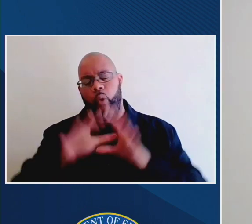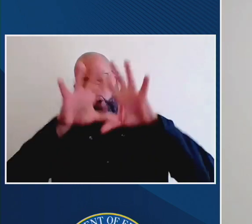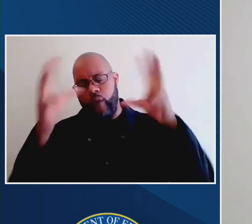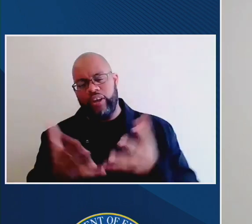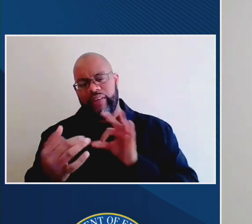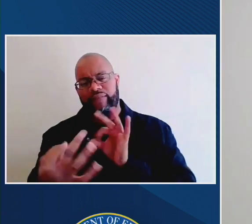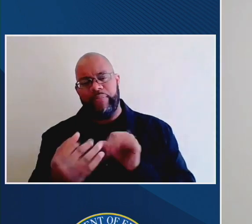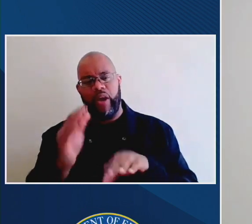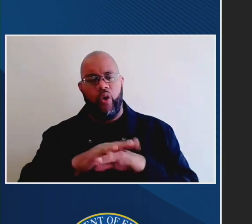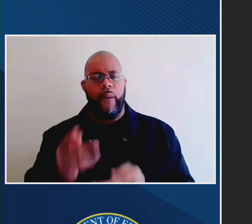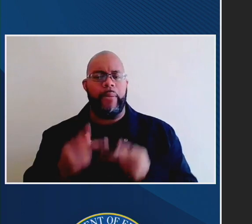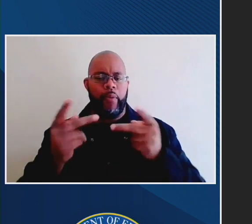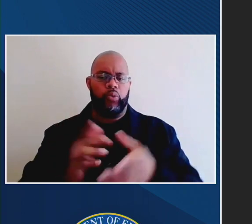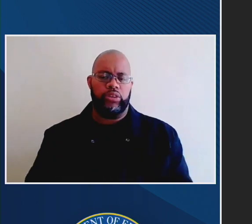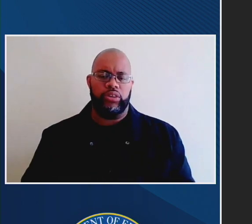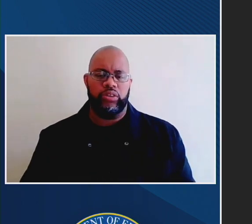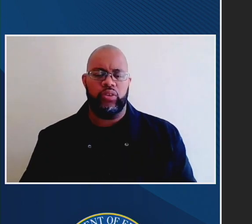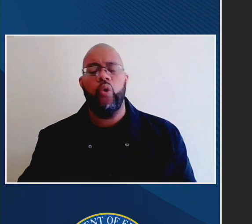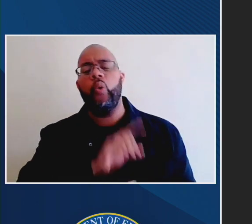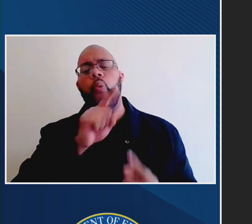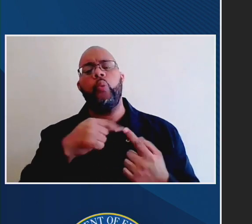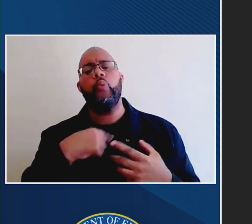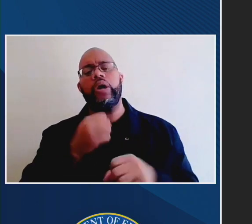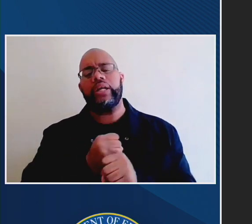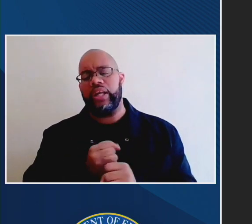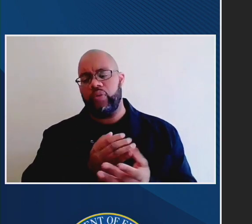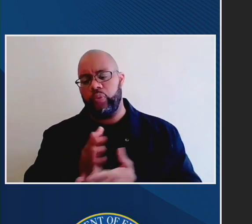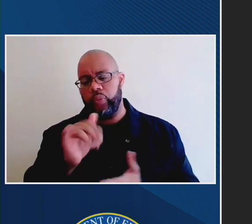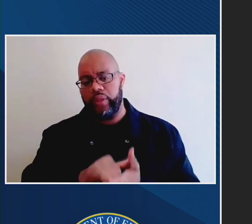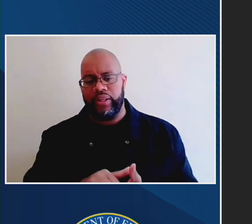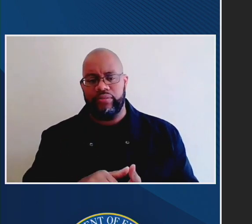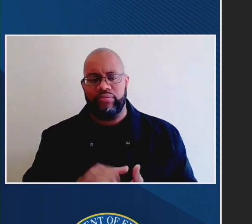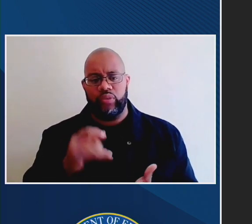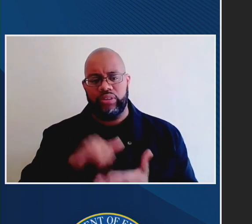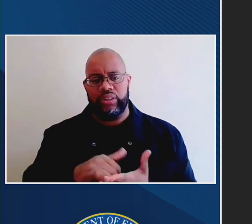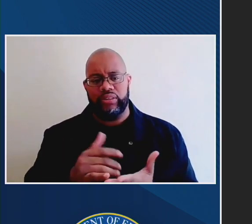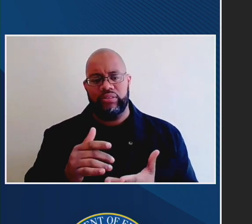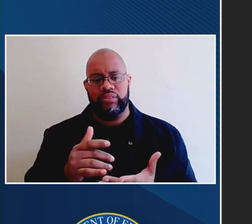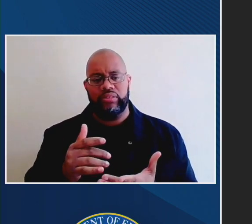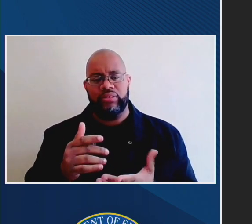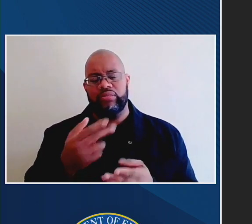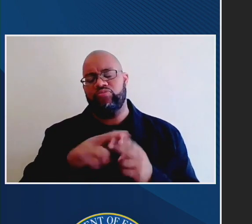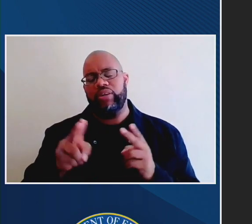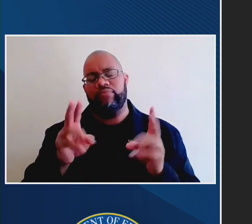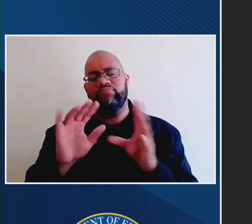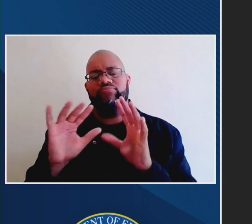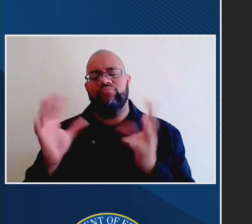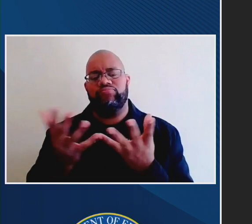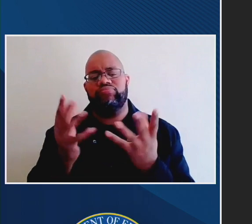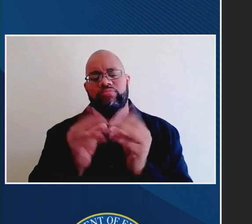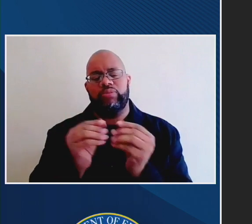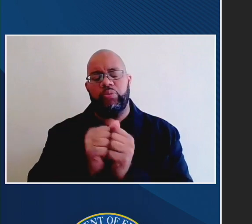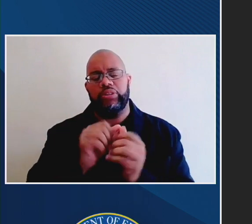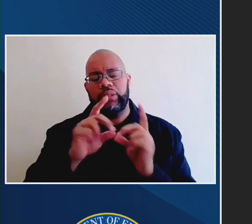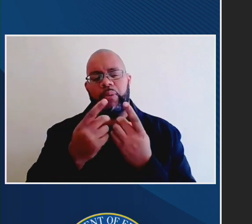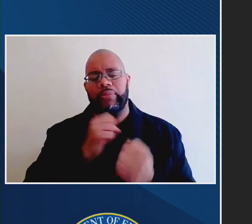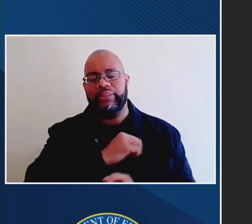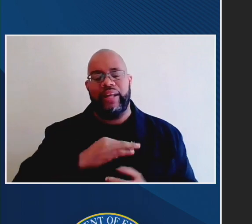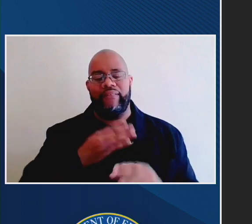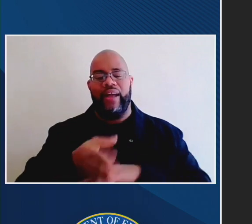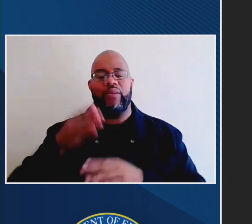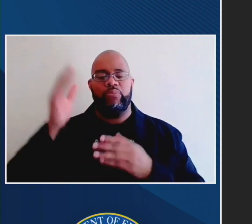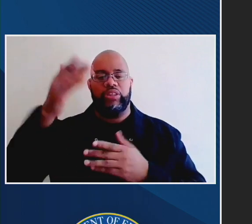the proposals once we get through them. So I just anticipate a brief caucus just with department staff after the presentation is